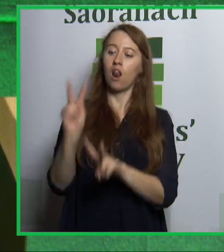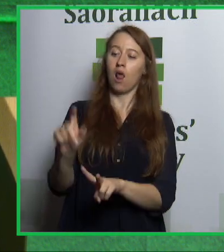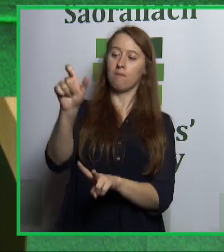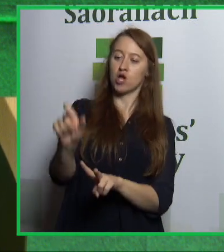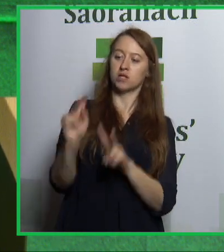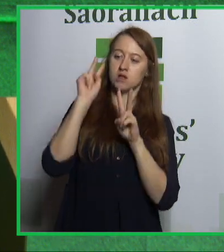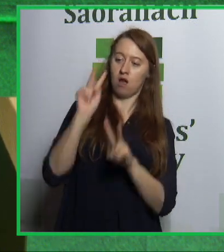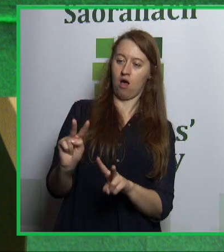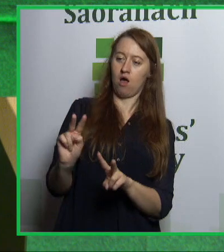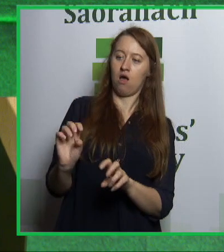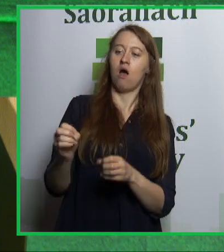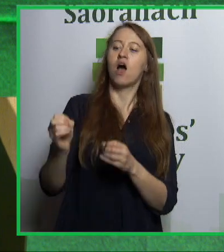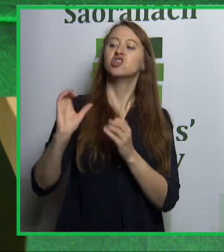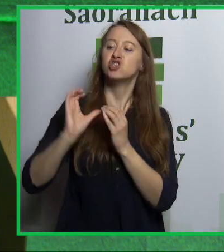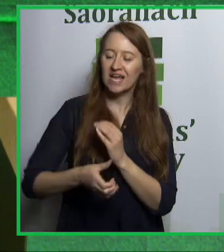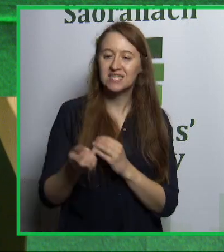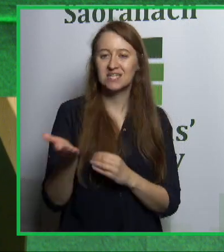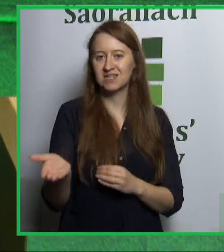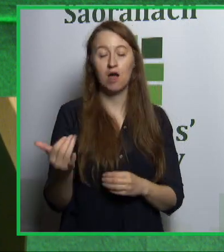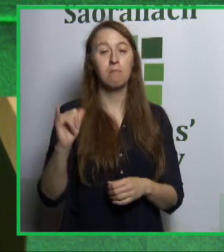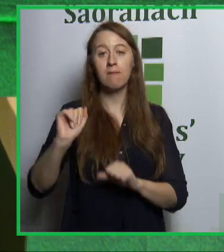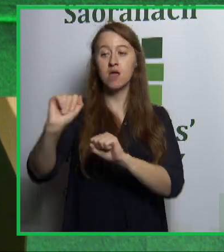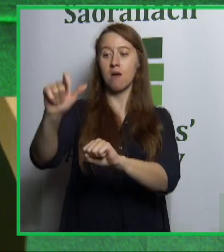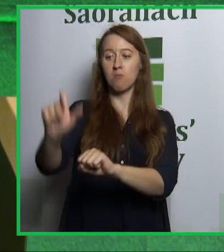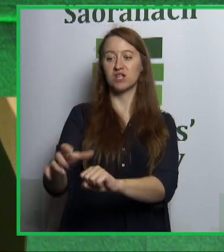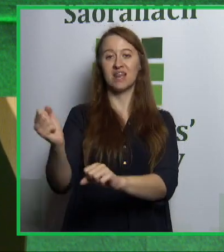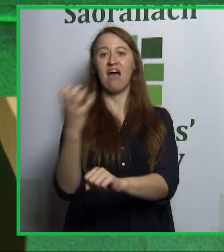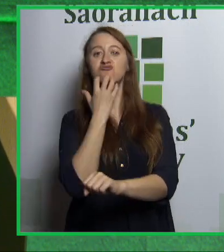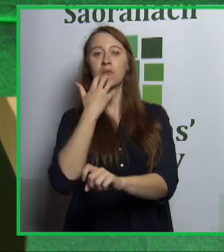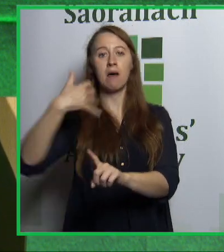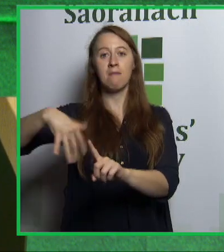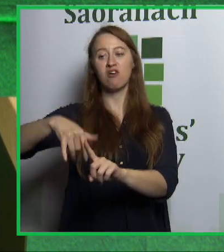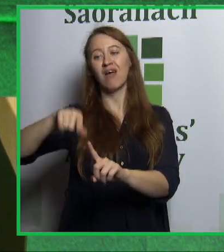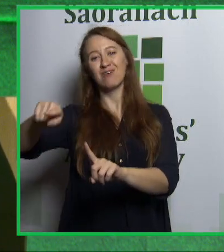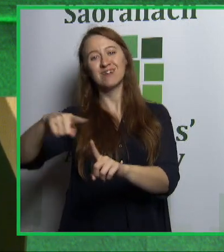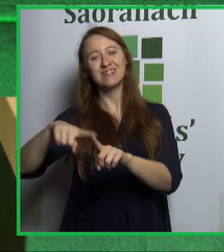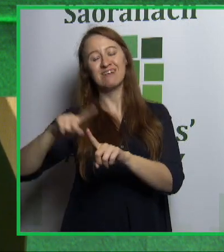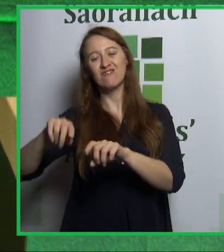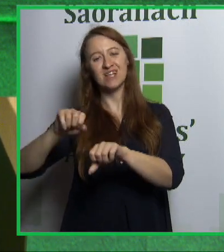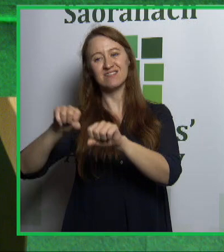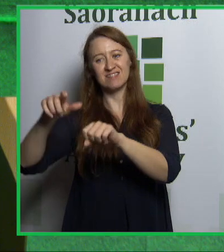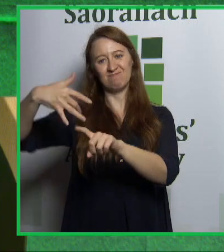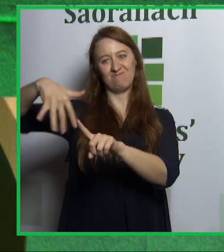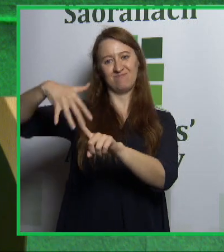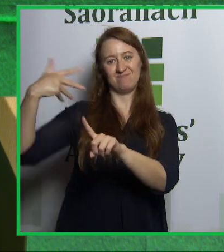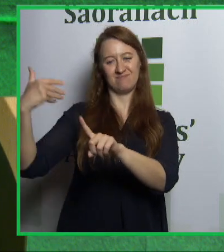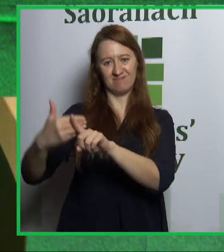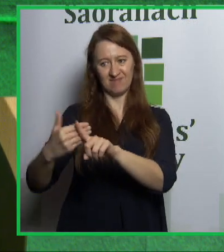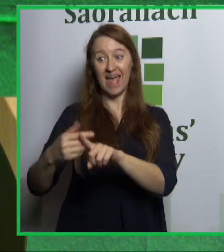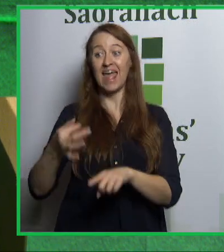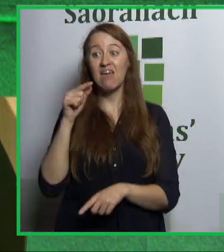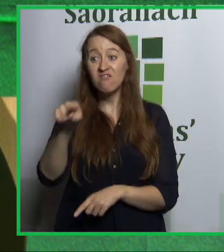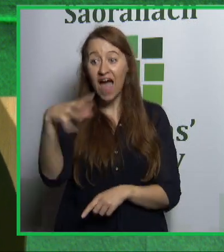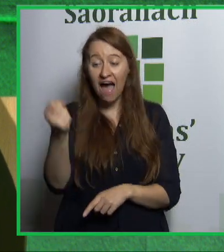criminal background and stuff, give people the chance, and if they were in addiction, to help. Because when I had my key